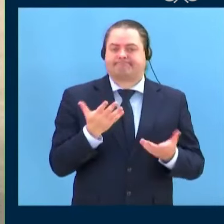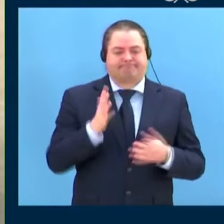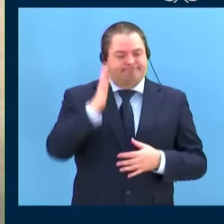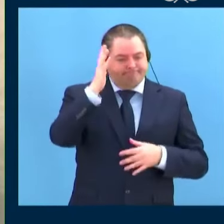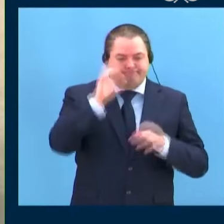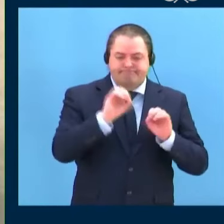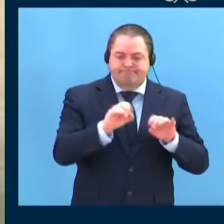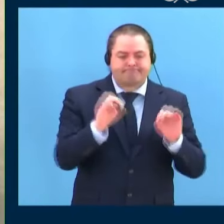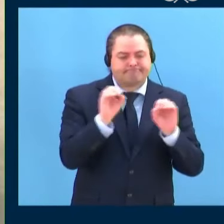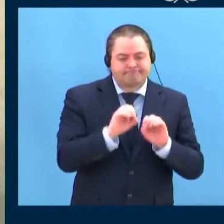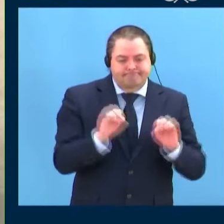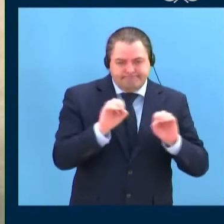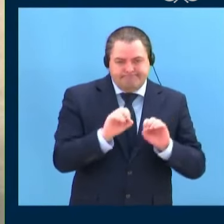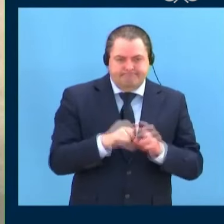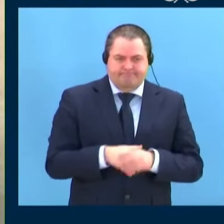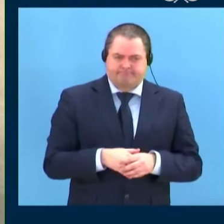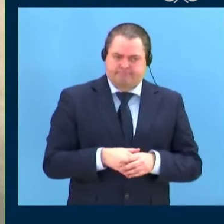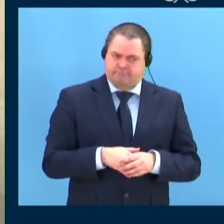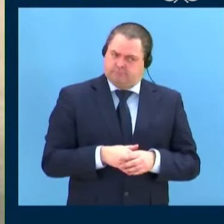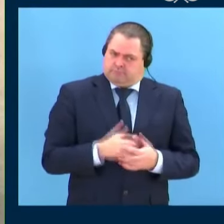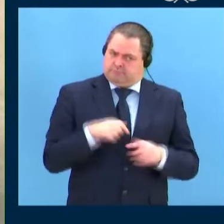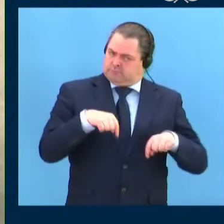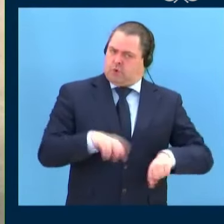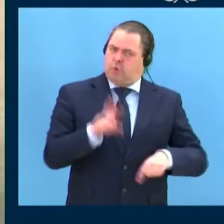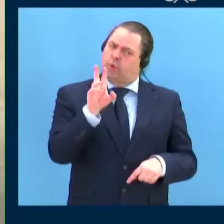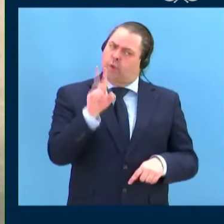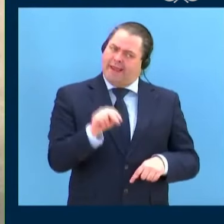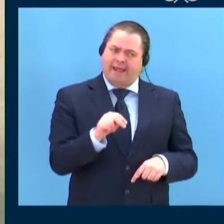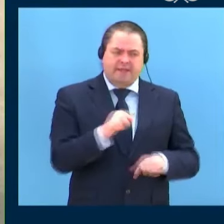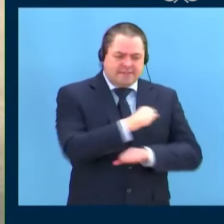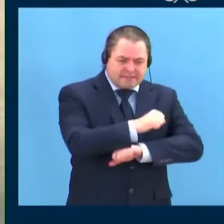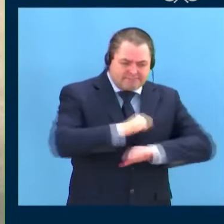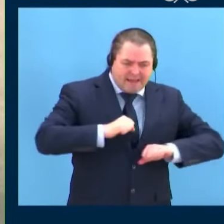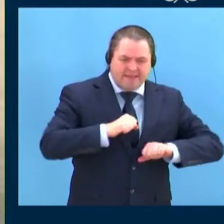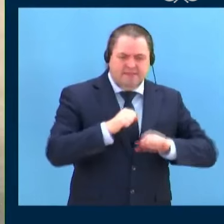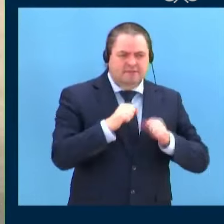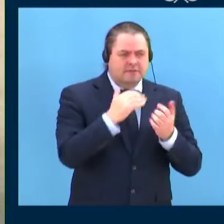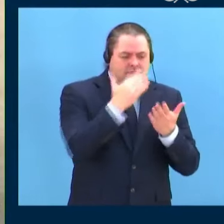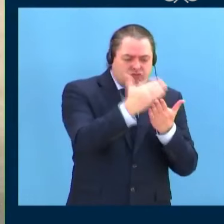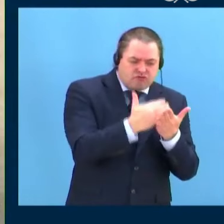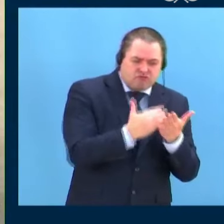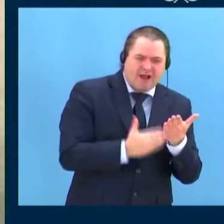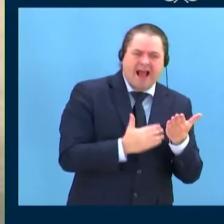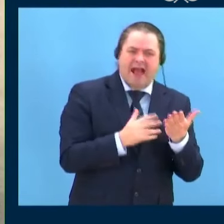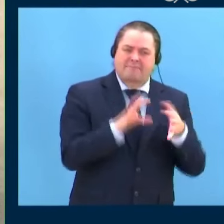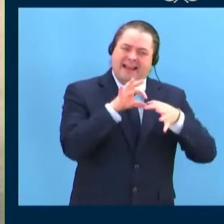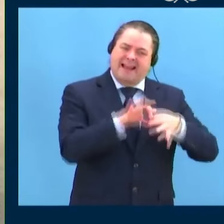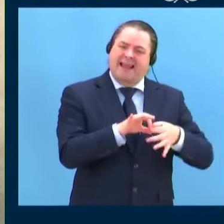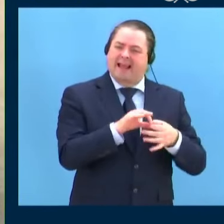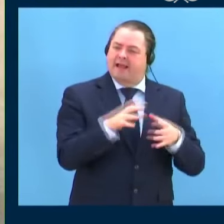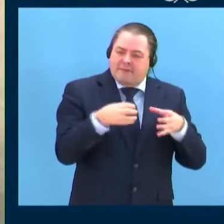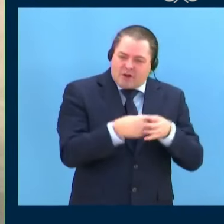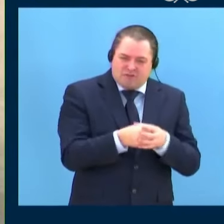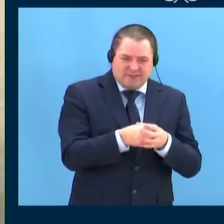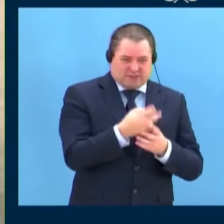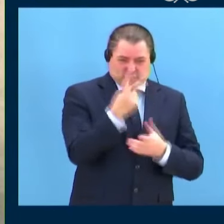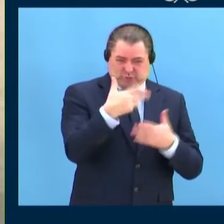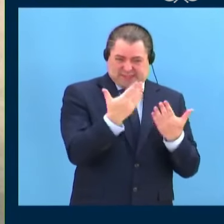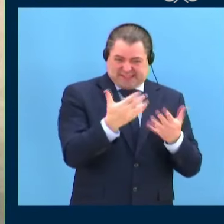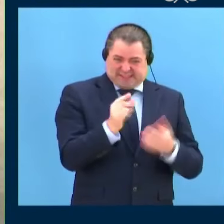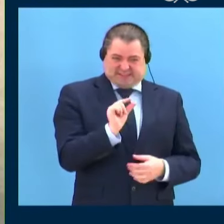give so little space to minorities at the UN? What impact does this have on constructive policy